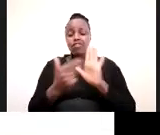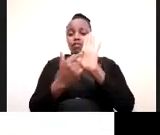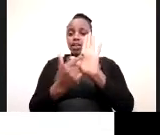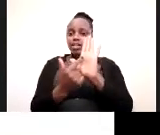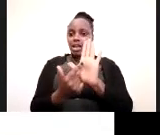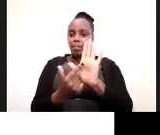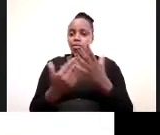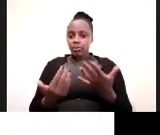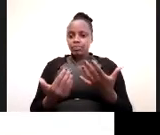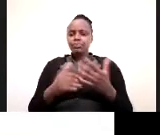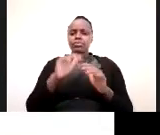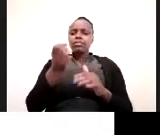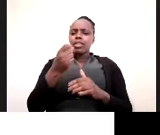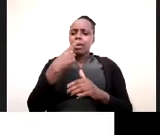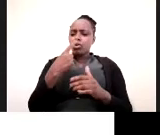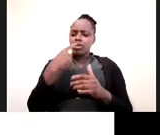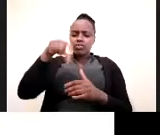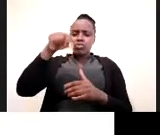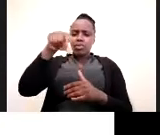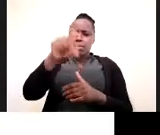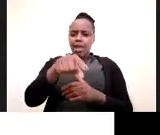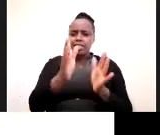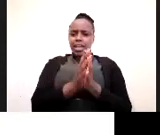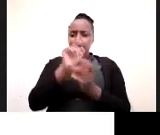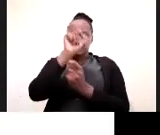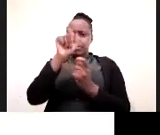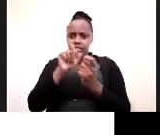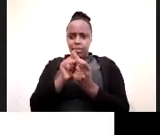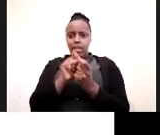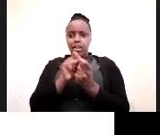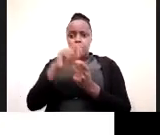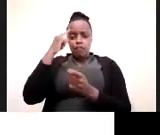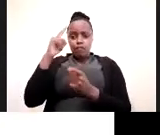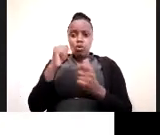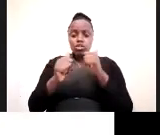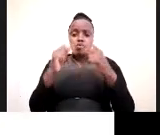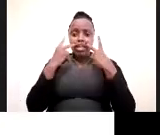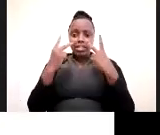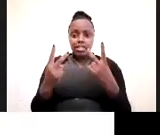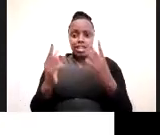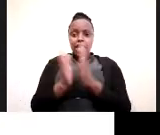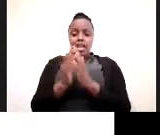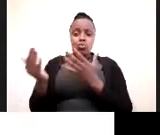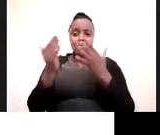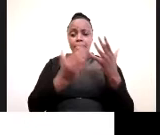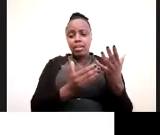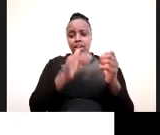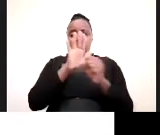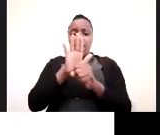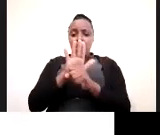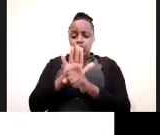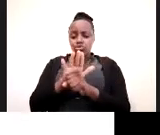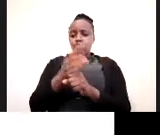plant products and in particular, so as you could see, it's we import mainly tropical fruits,